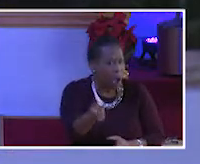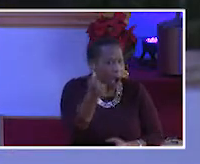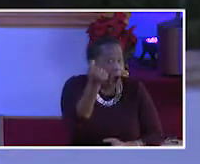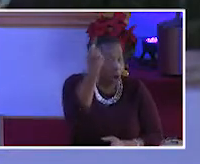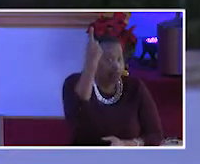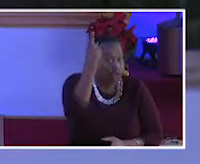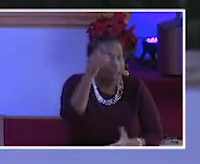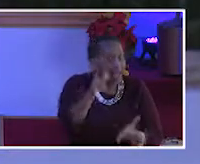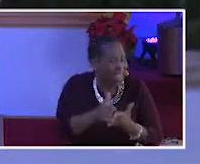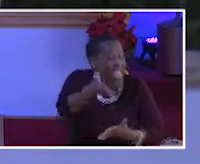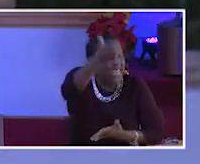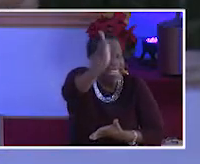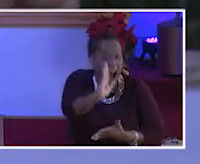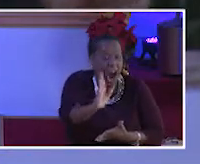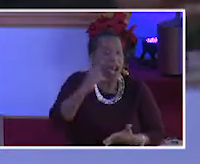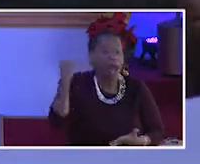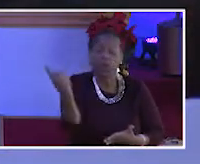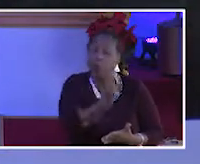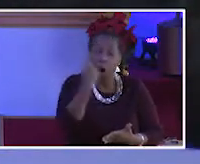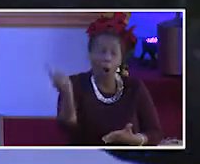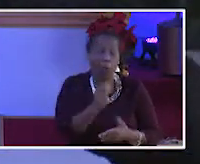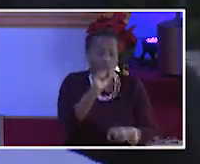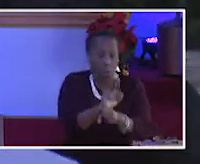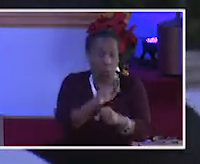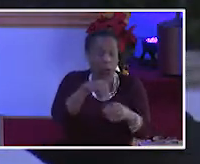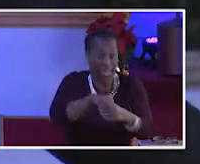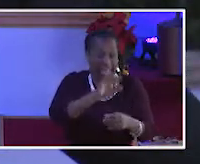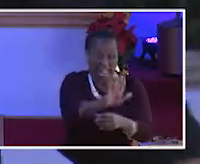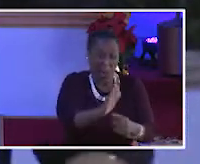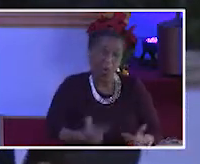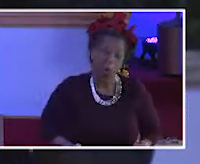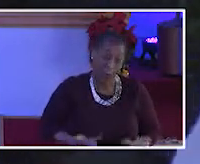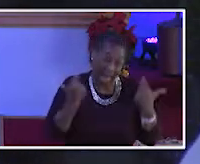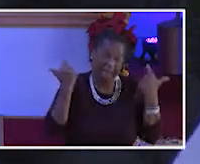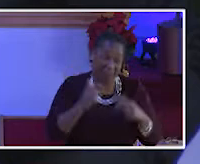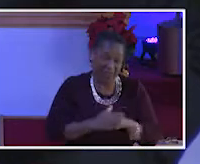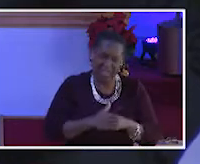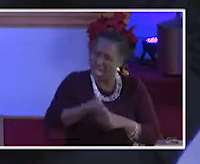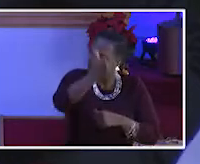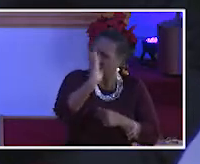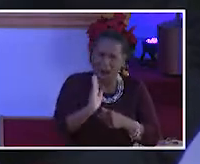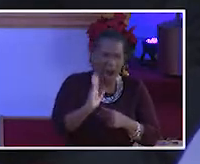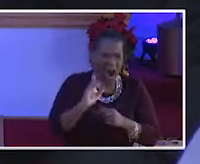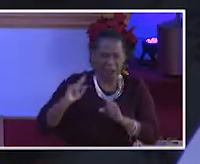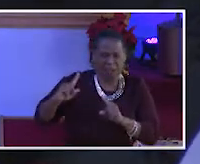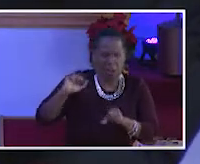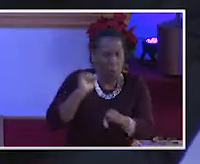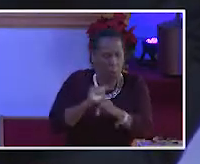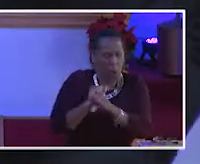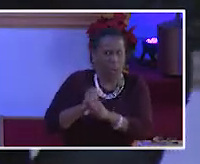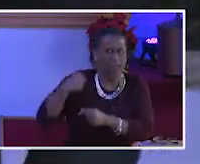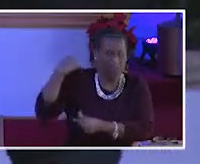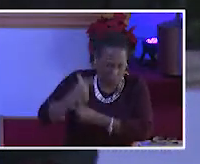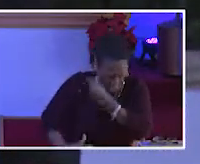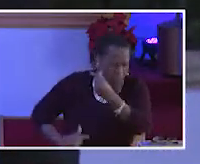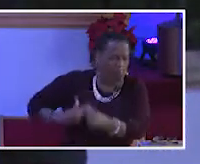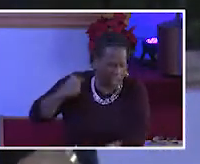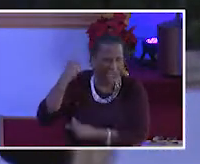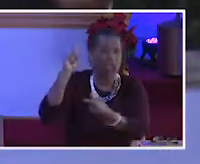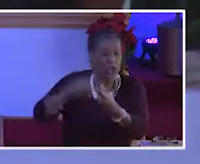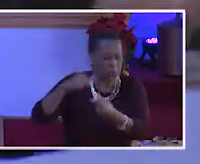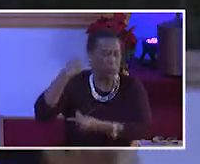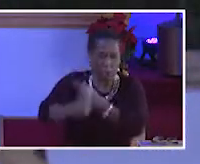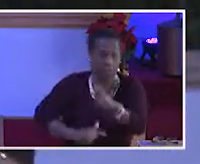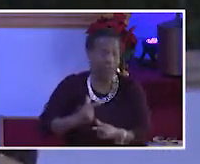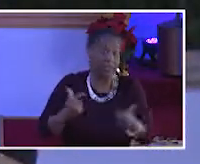that God has always been working in your lineage. God has been working from generation unto generation.